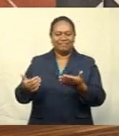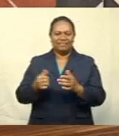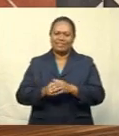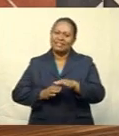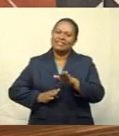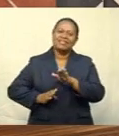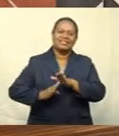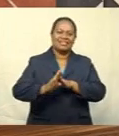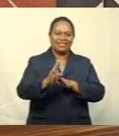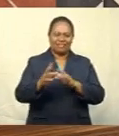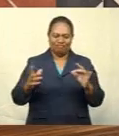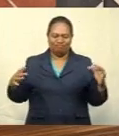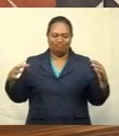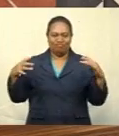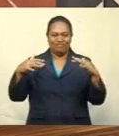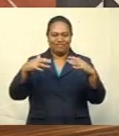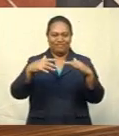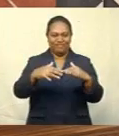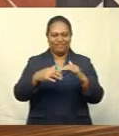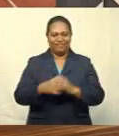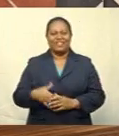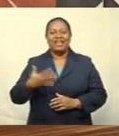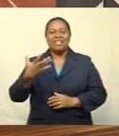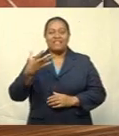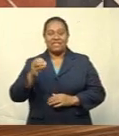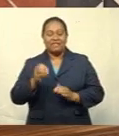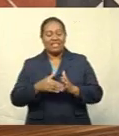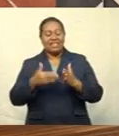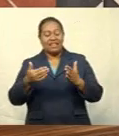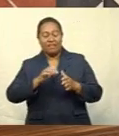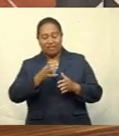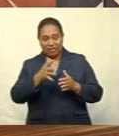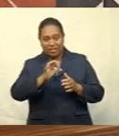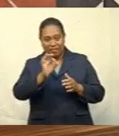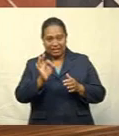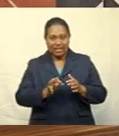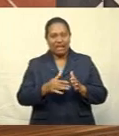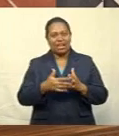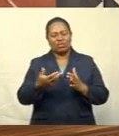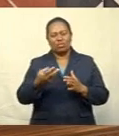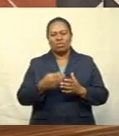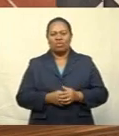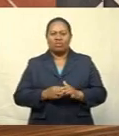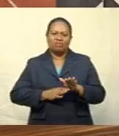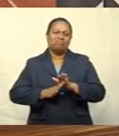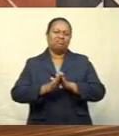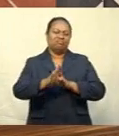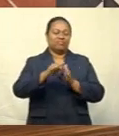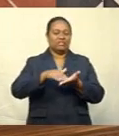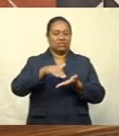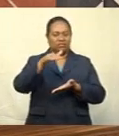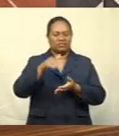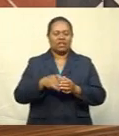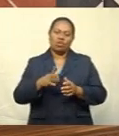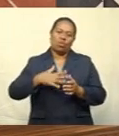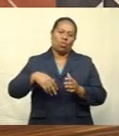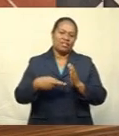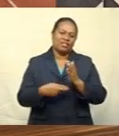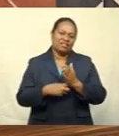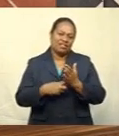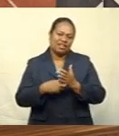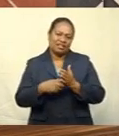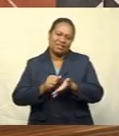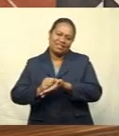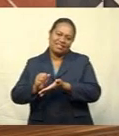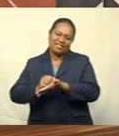the social gathering capacity from 50 to 80%. A total of 3,000 grandstand tickets have been sold, while